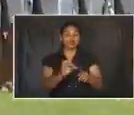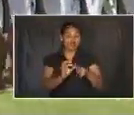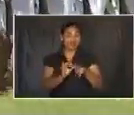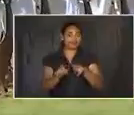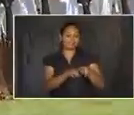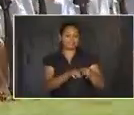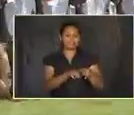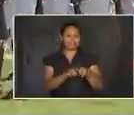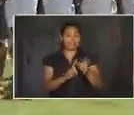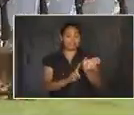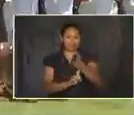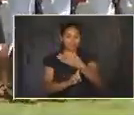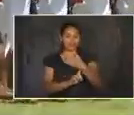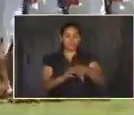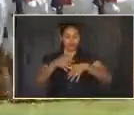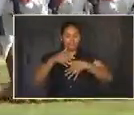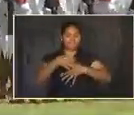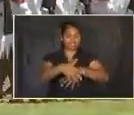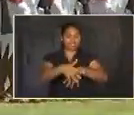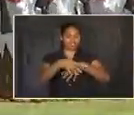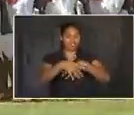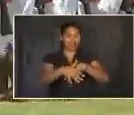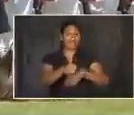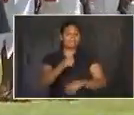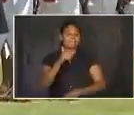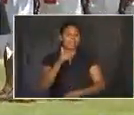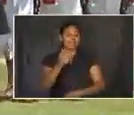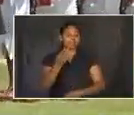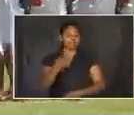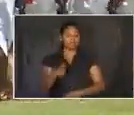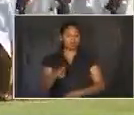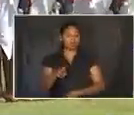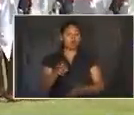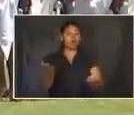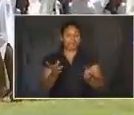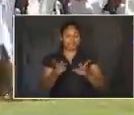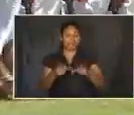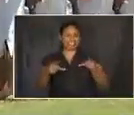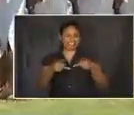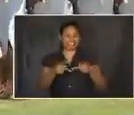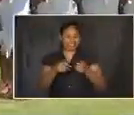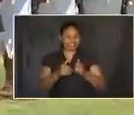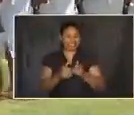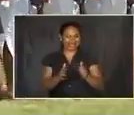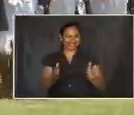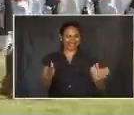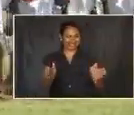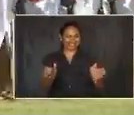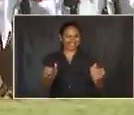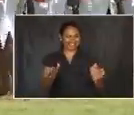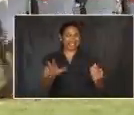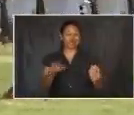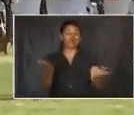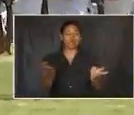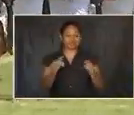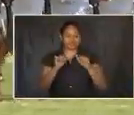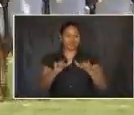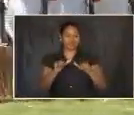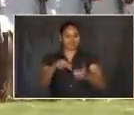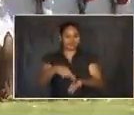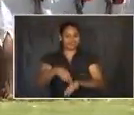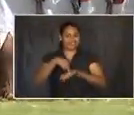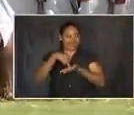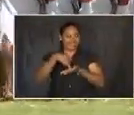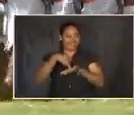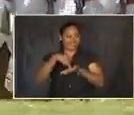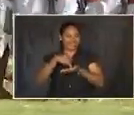color, where they march through the ranks back to their original position of the Guards.